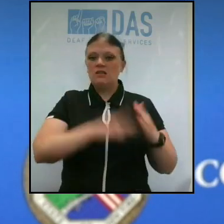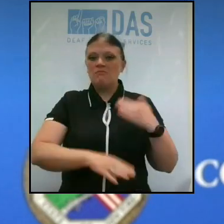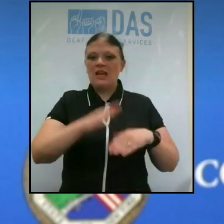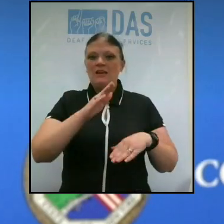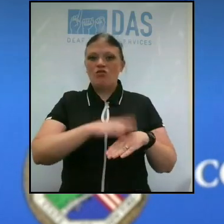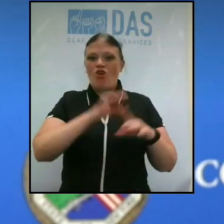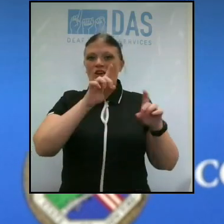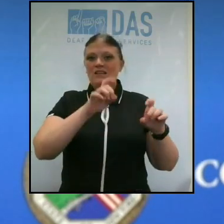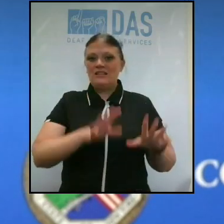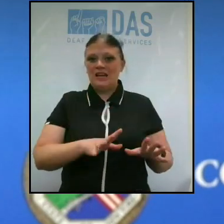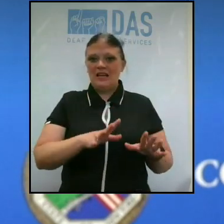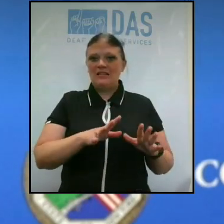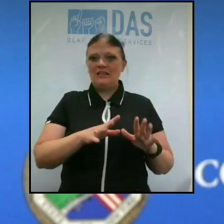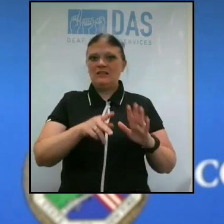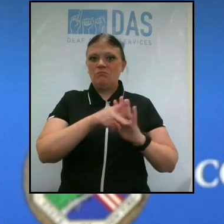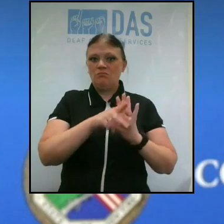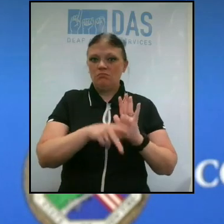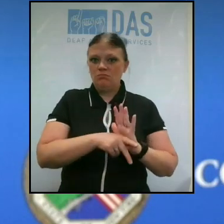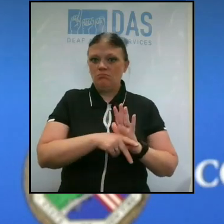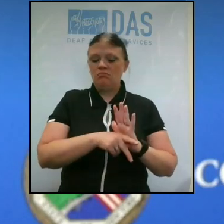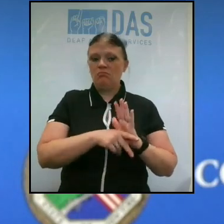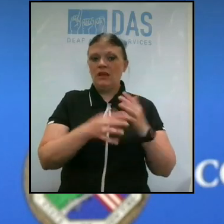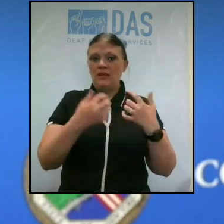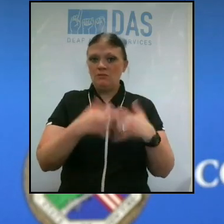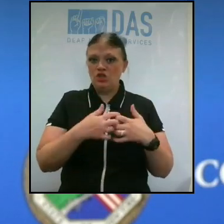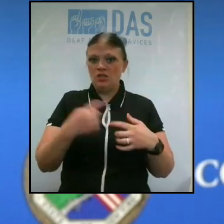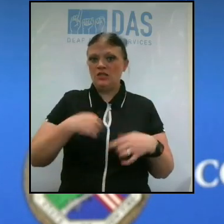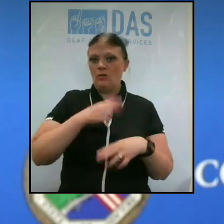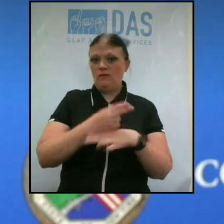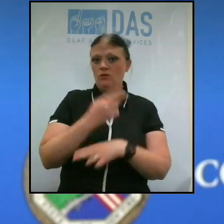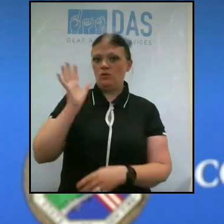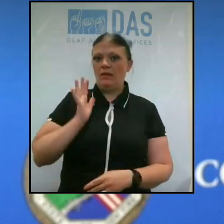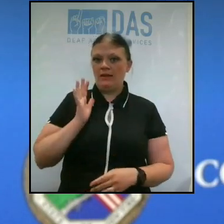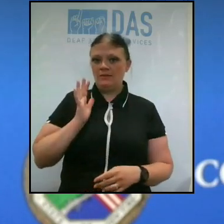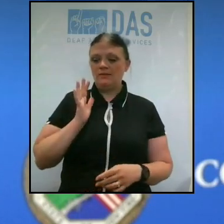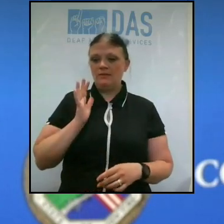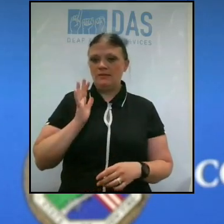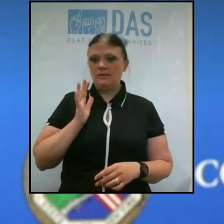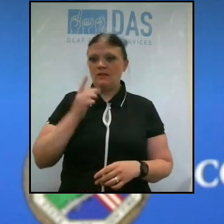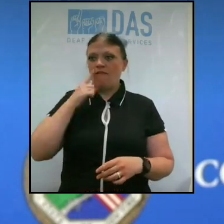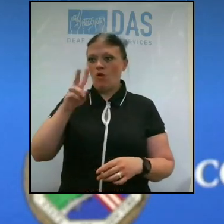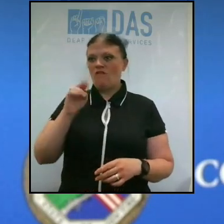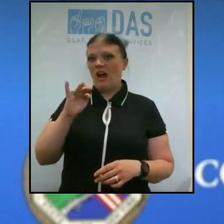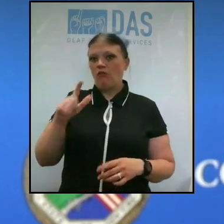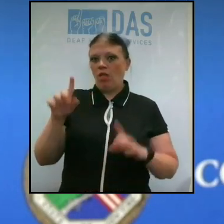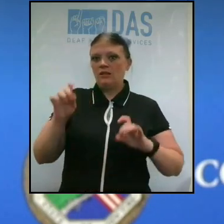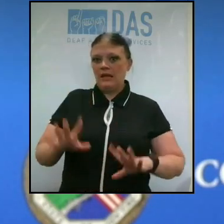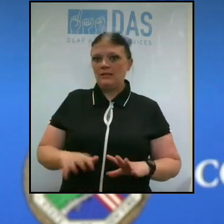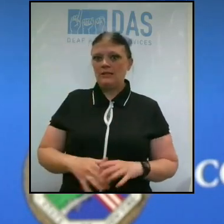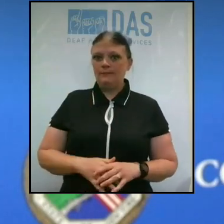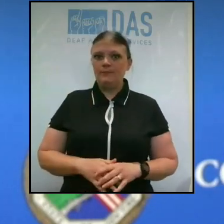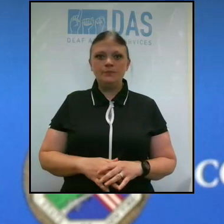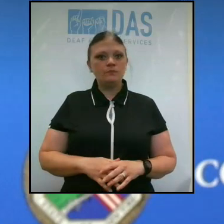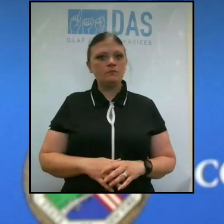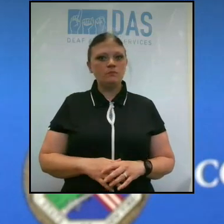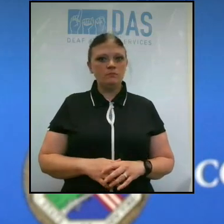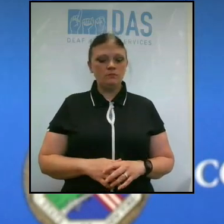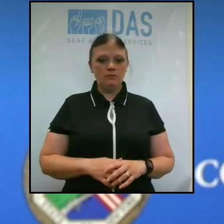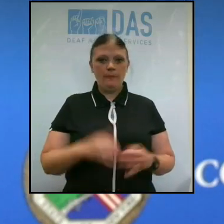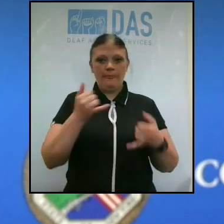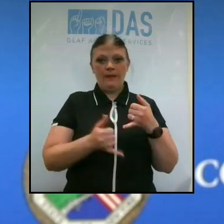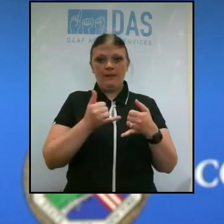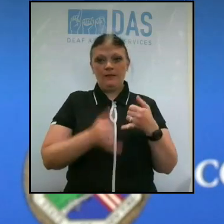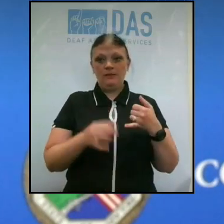of testing protocols and machines that we've used in the past on viral tests to begin with. The